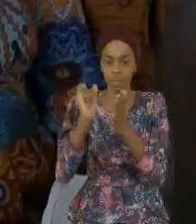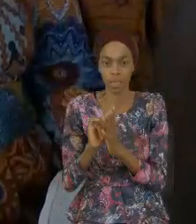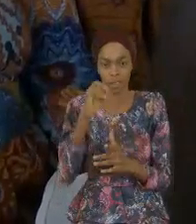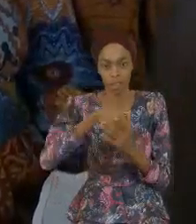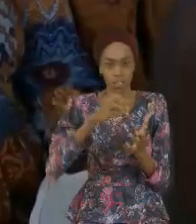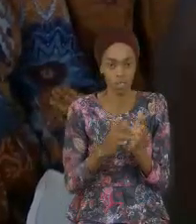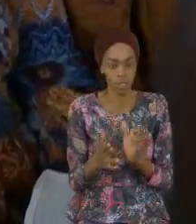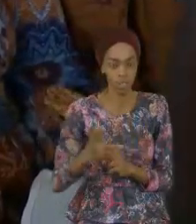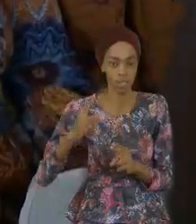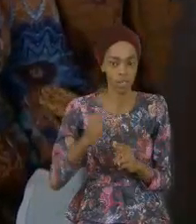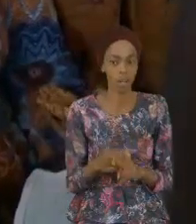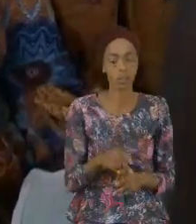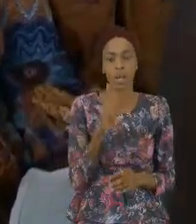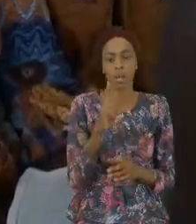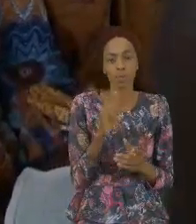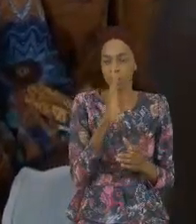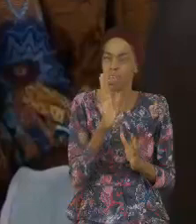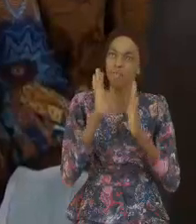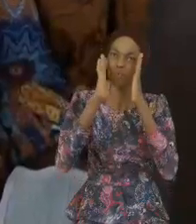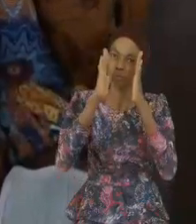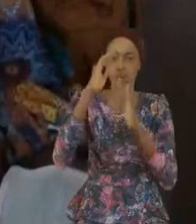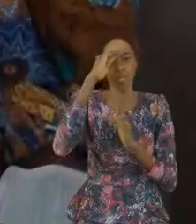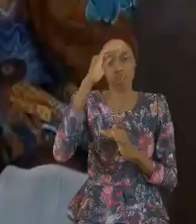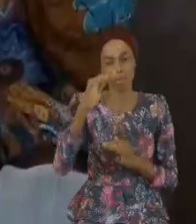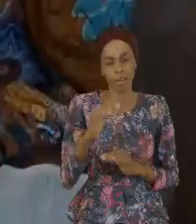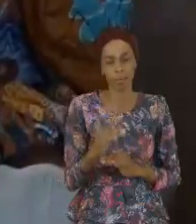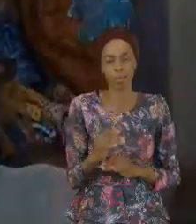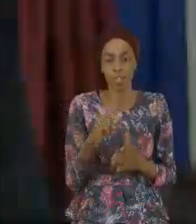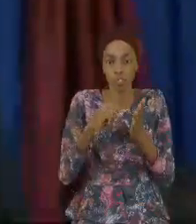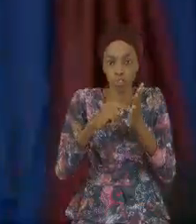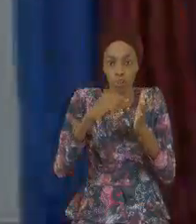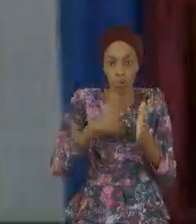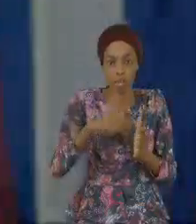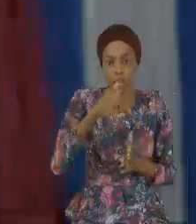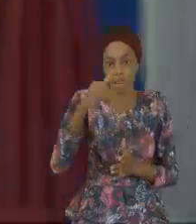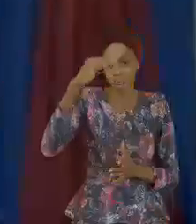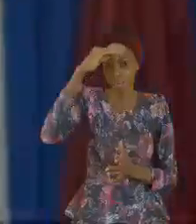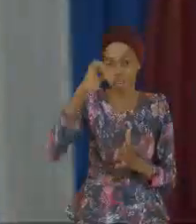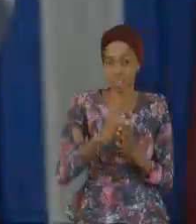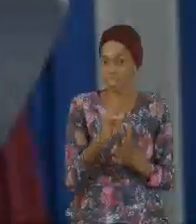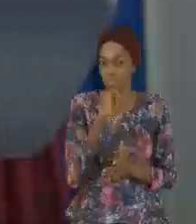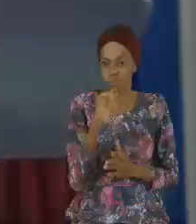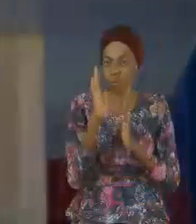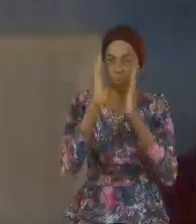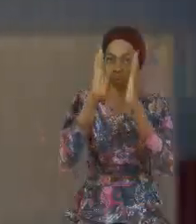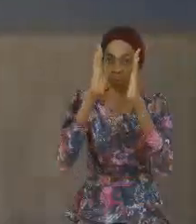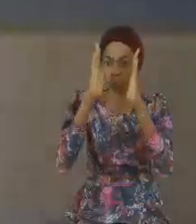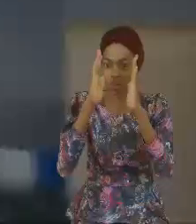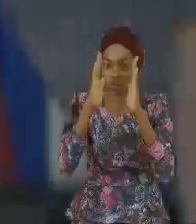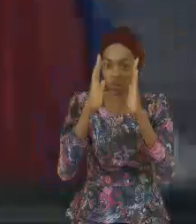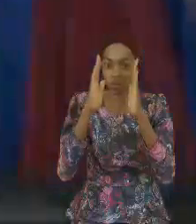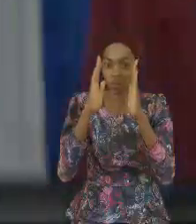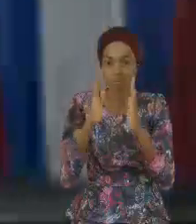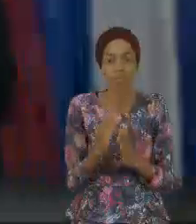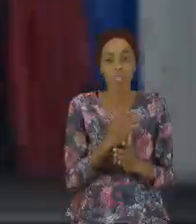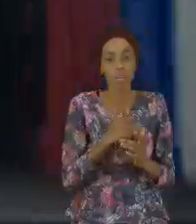name. You'll be a focused man, a focused man. Show me a man that is not focused, is here. When there's